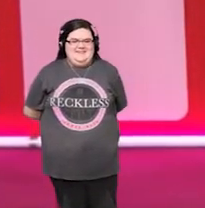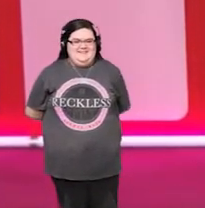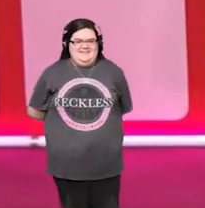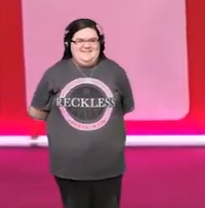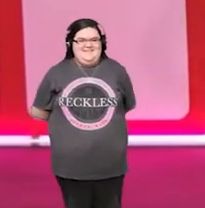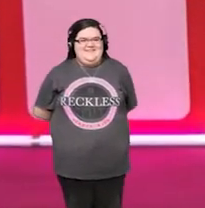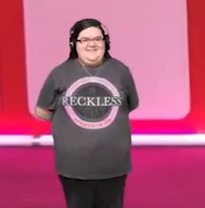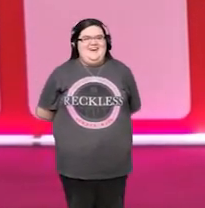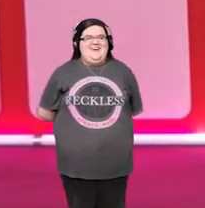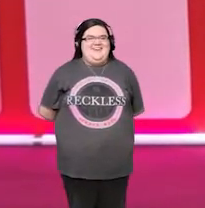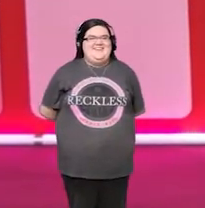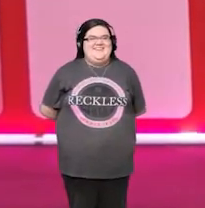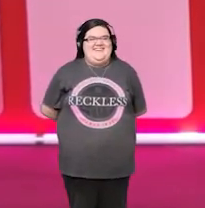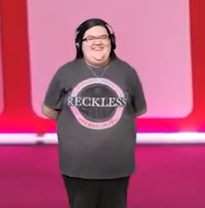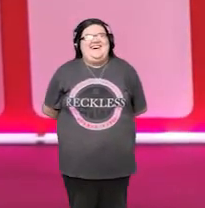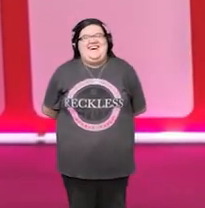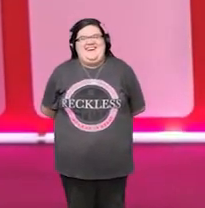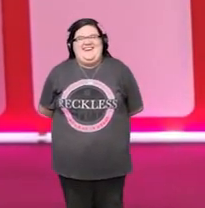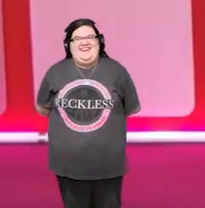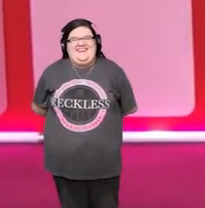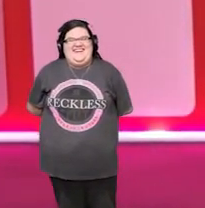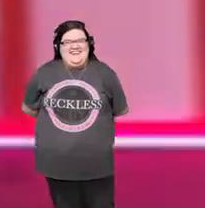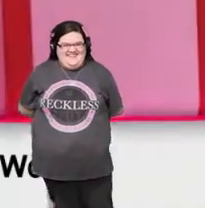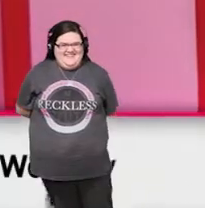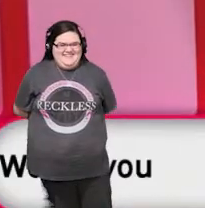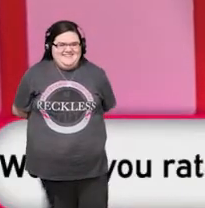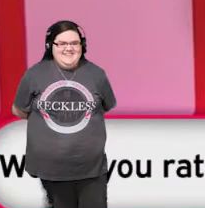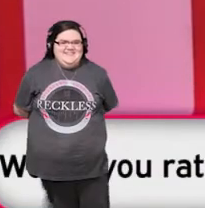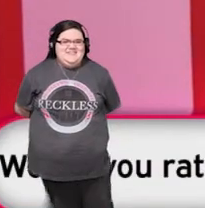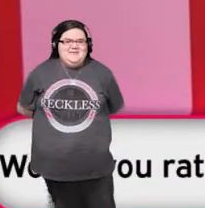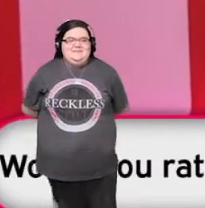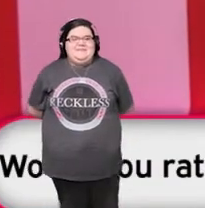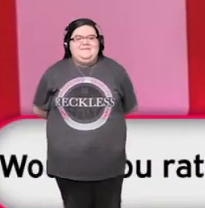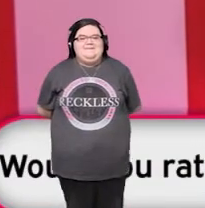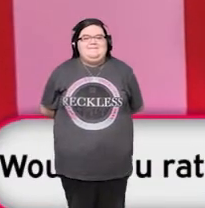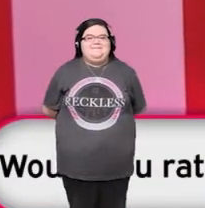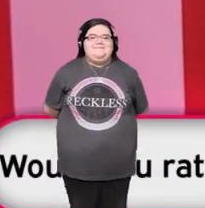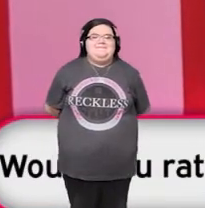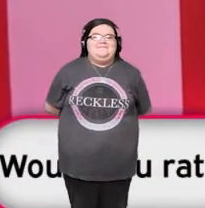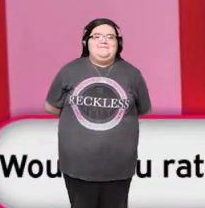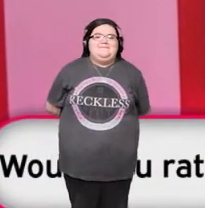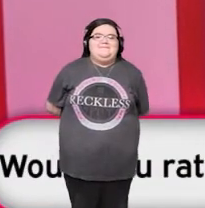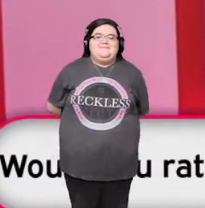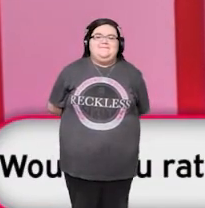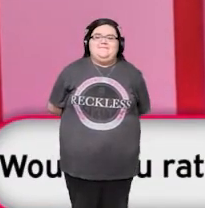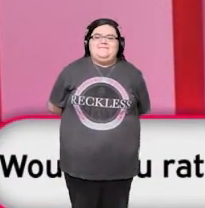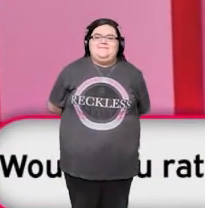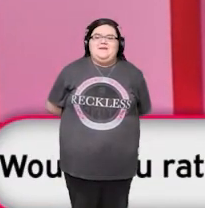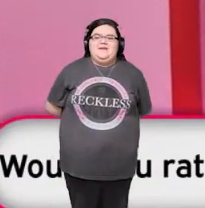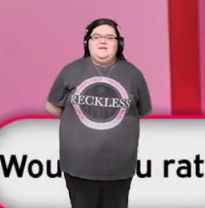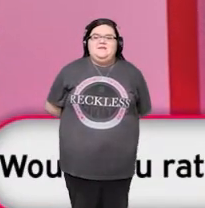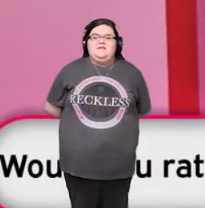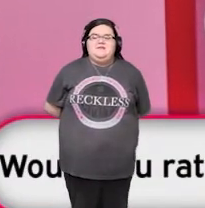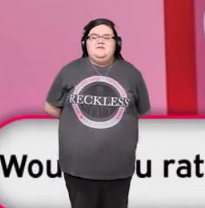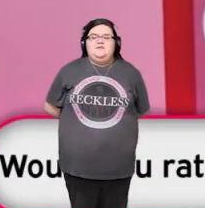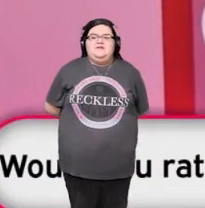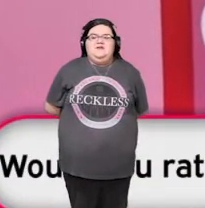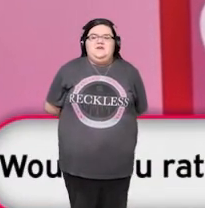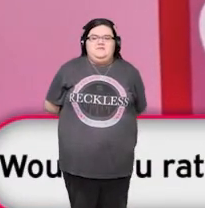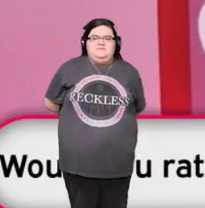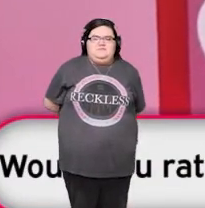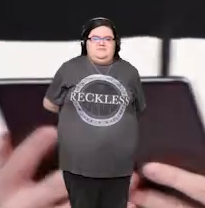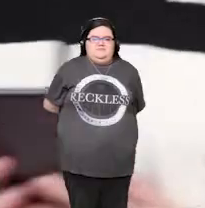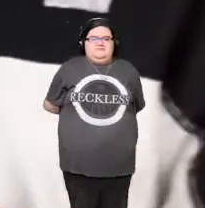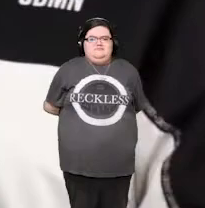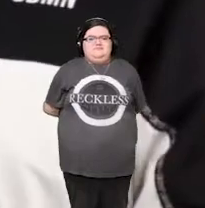hoodie as a tribute to that video. Oh. Would you rather be falsely accused of murder or never be able to stop coming?